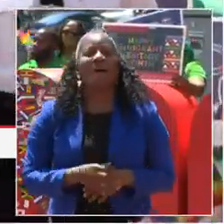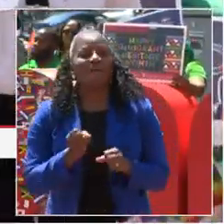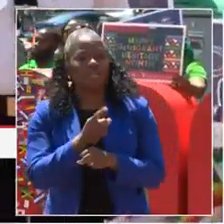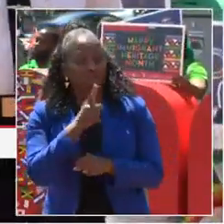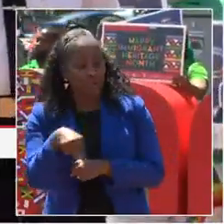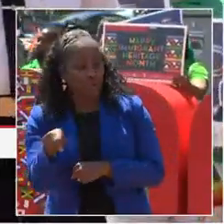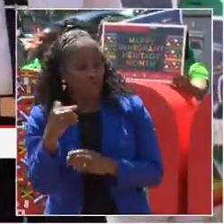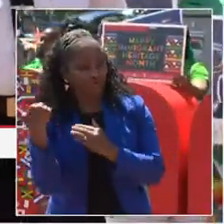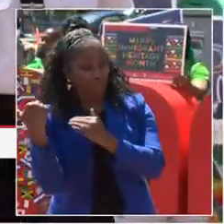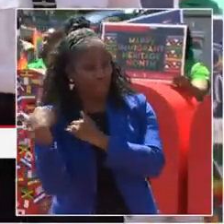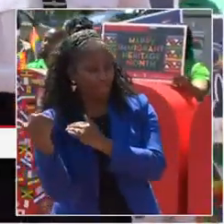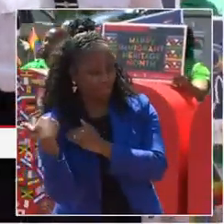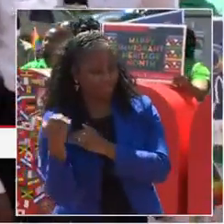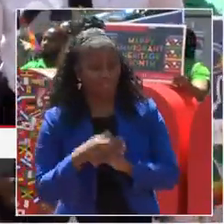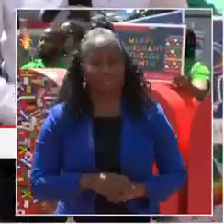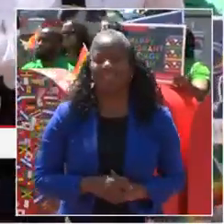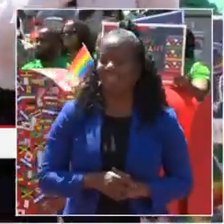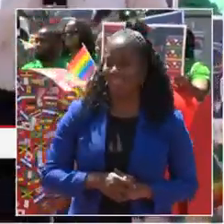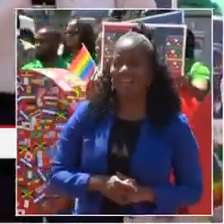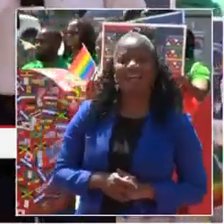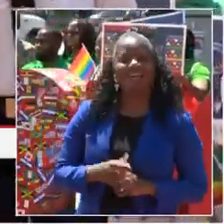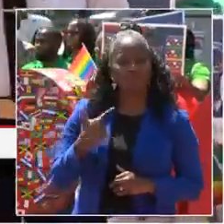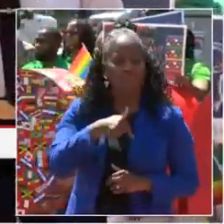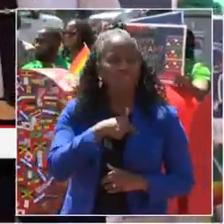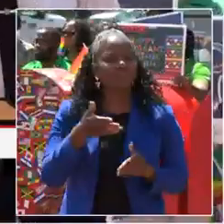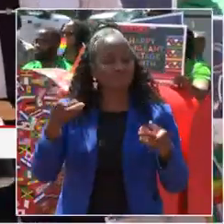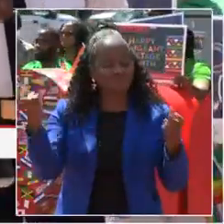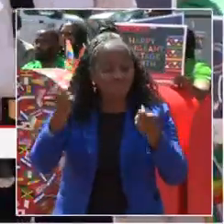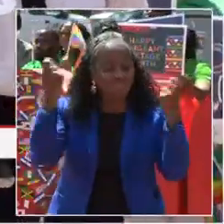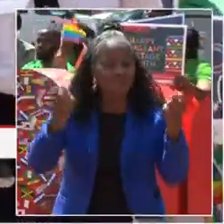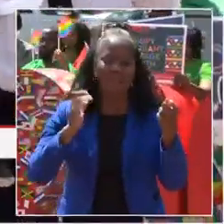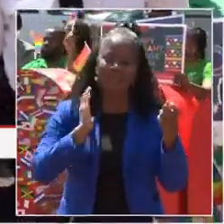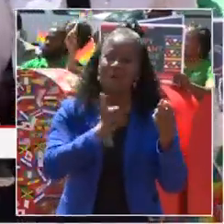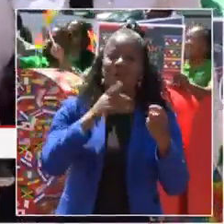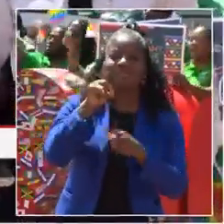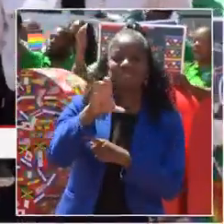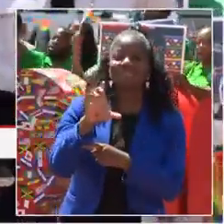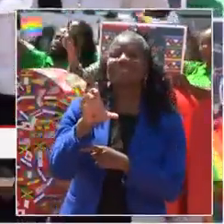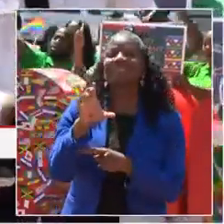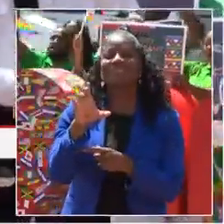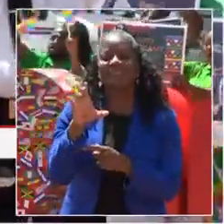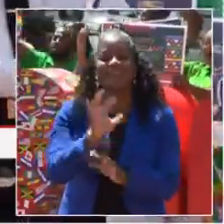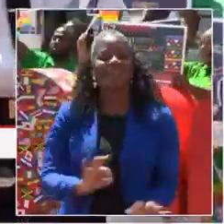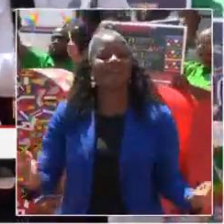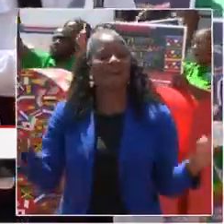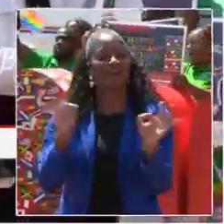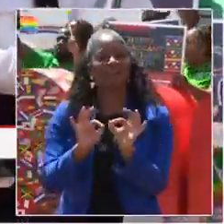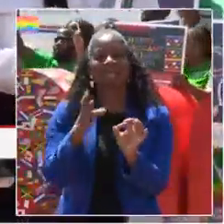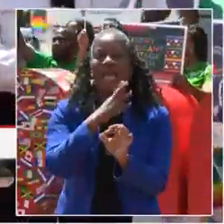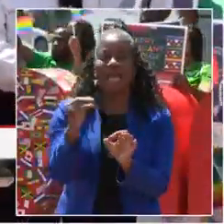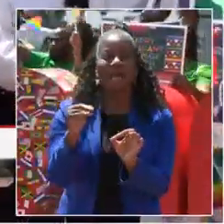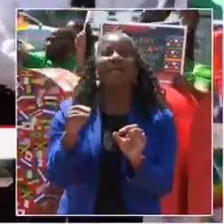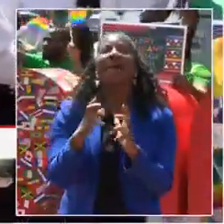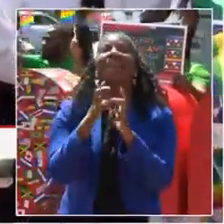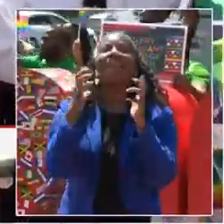responsible. Let's celebrate our DC values and have a lot of fun. Now,